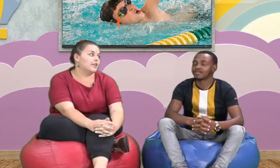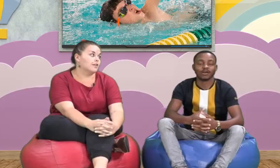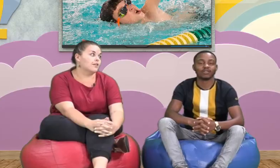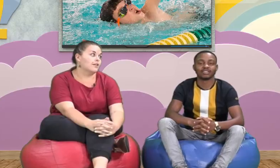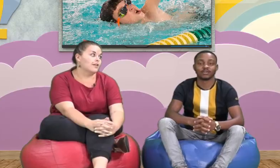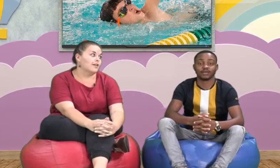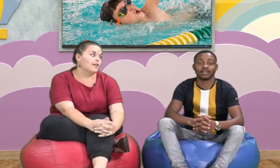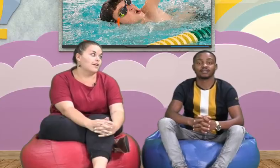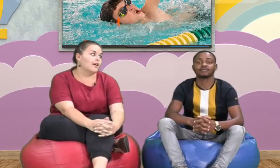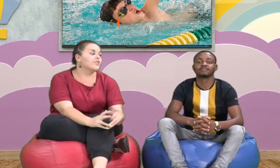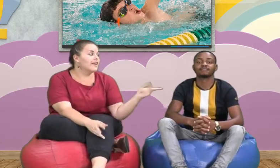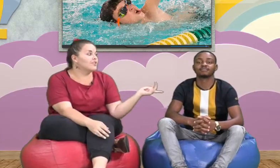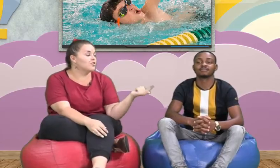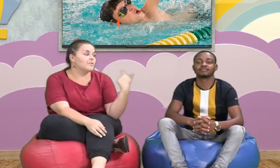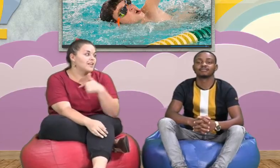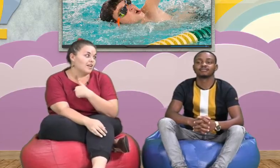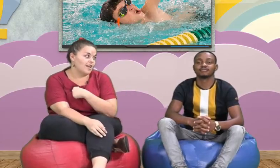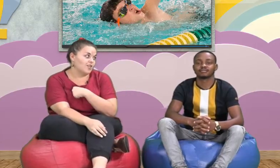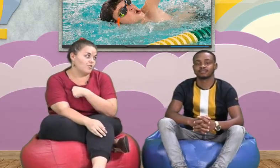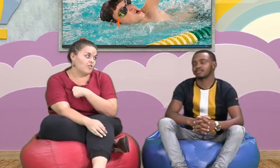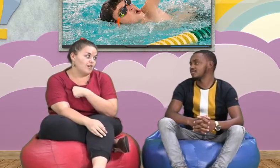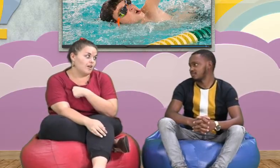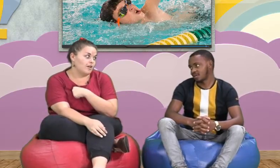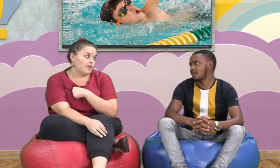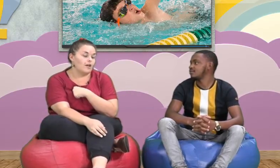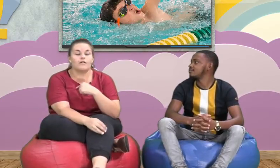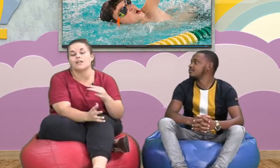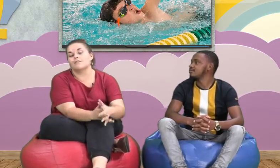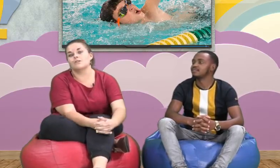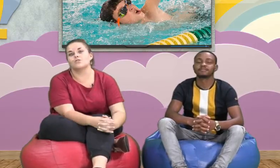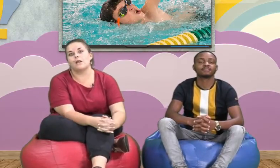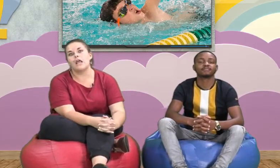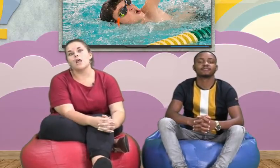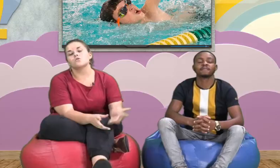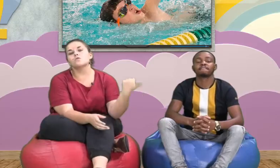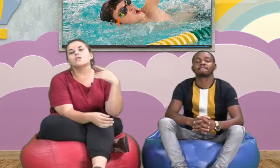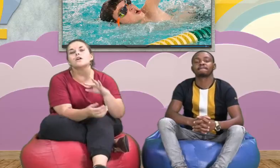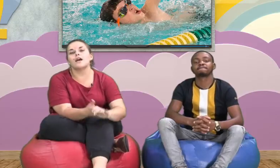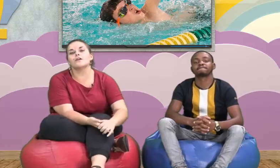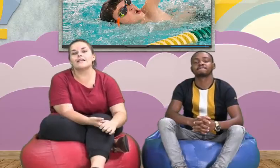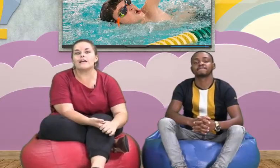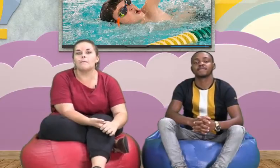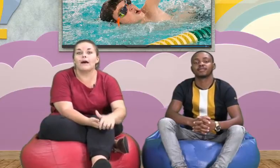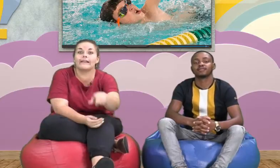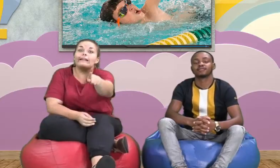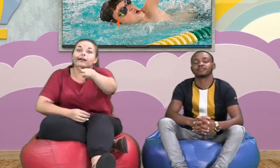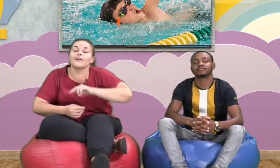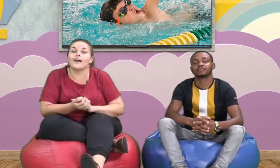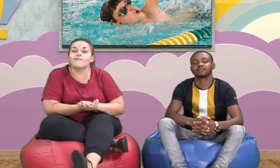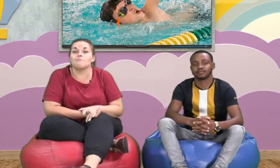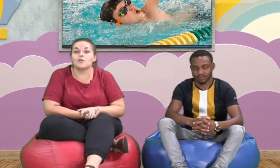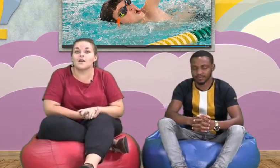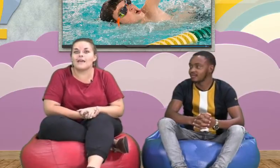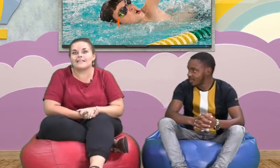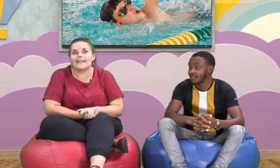chocolade een. Ek hou van die strawberry een. Okay, jy kan die strawberry kry en dan kan ek die chocolade kry. Ja. Okay, dit klink vir my soos 'n plan. So ons gaan nou gaan yoghurt eet, maar julle gaan nou